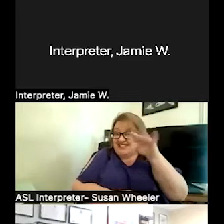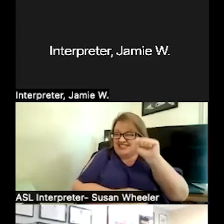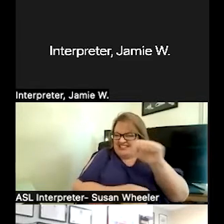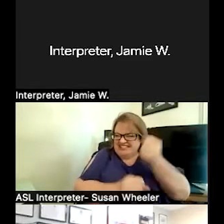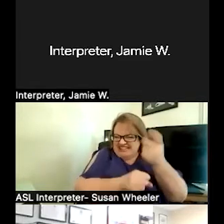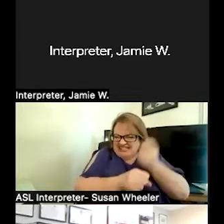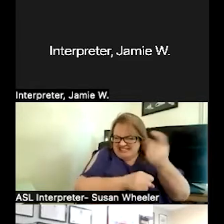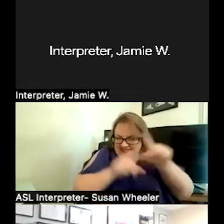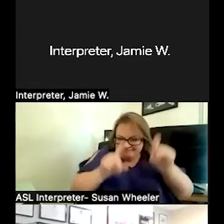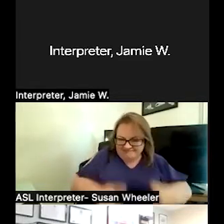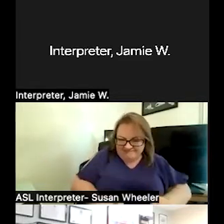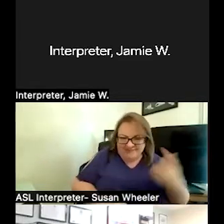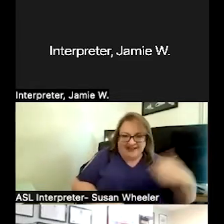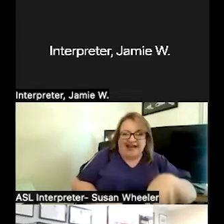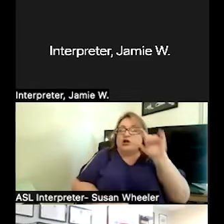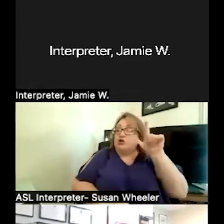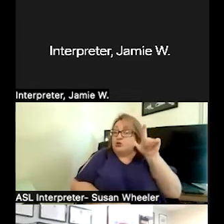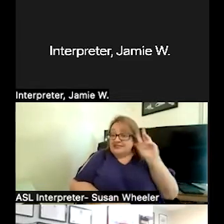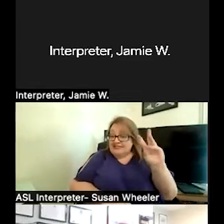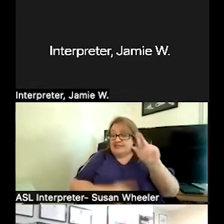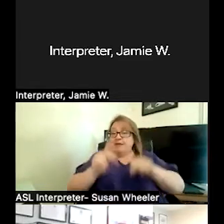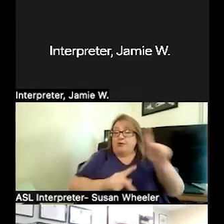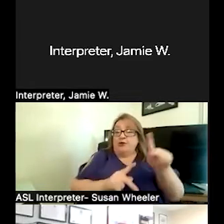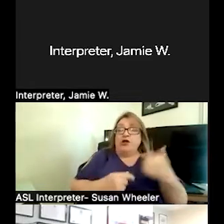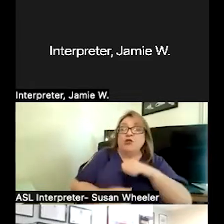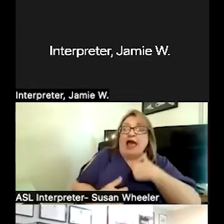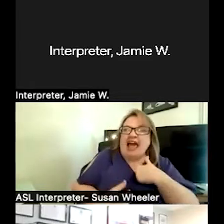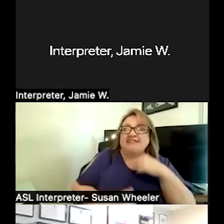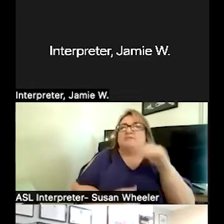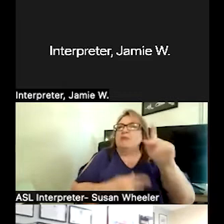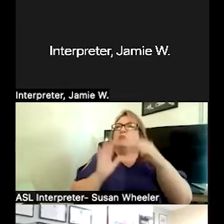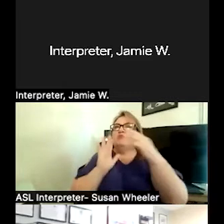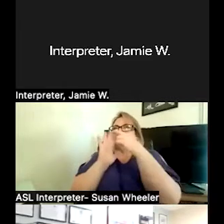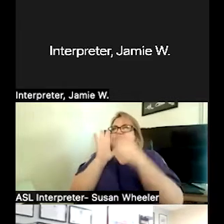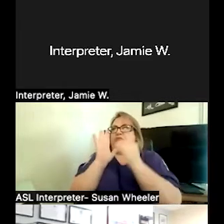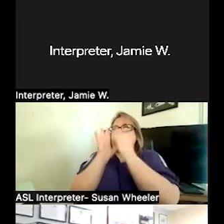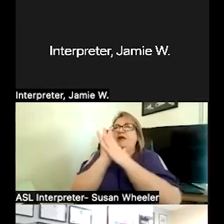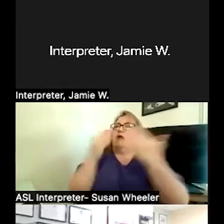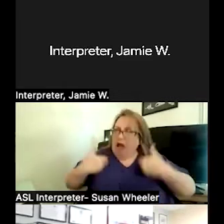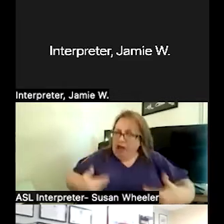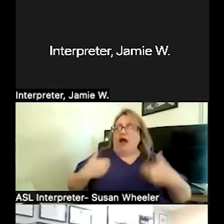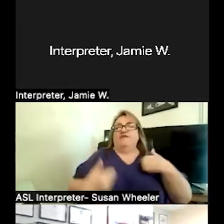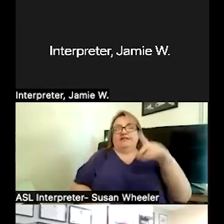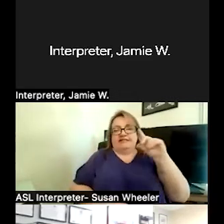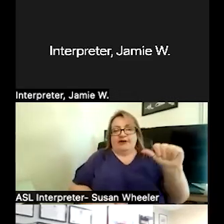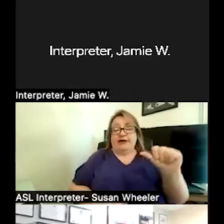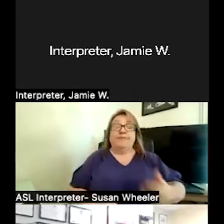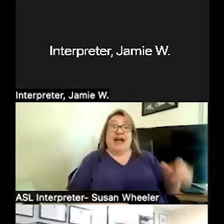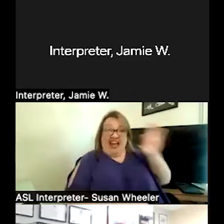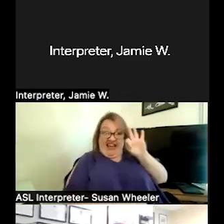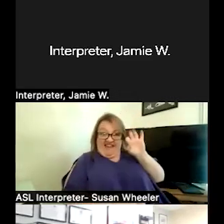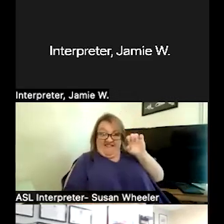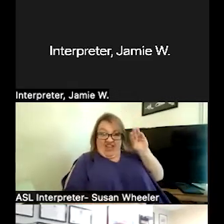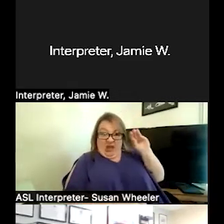has a registered disability. FEMA estimates that it's somewhere in the 30 to 40%. In